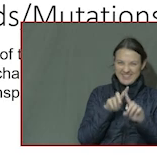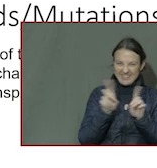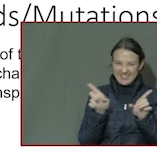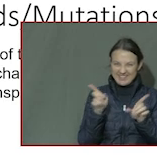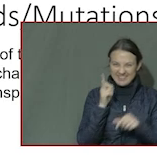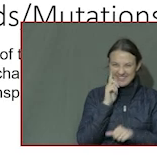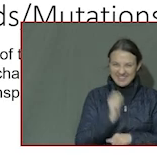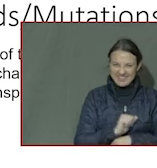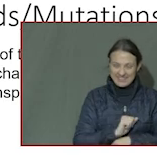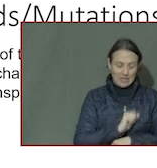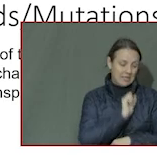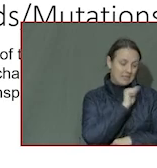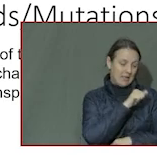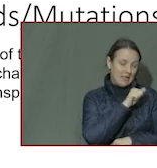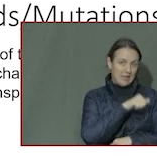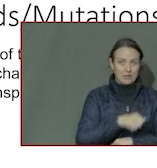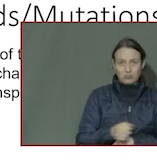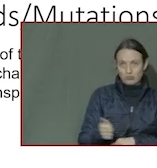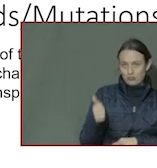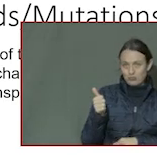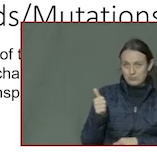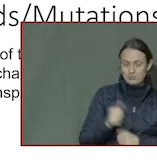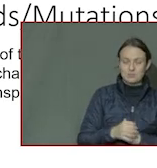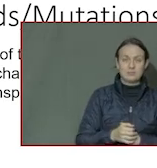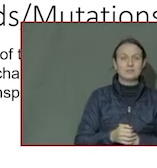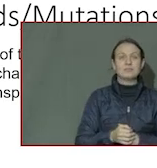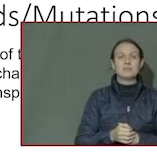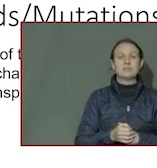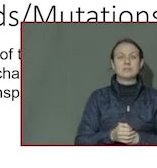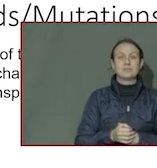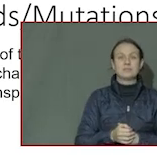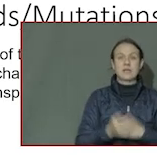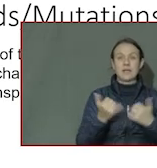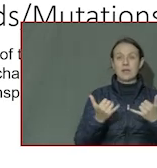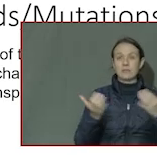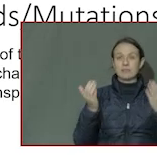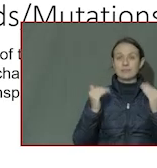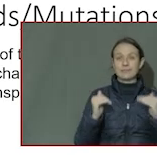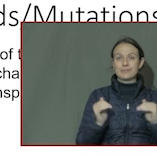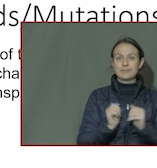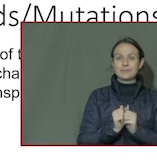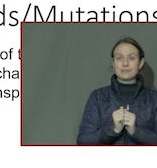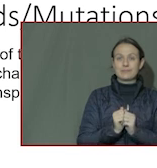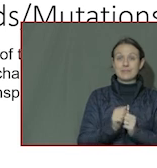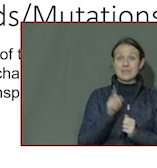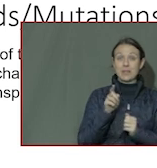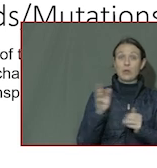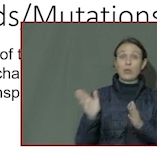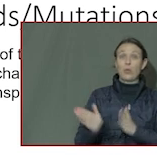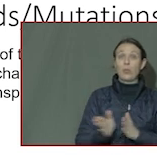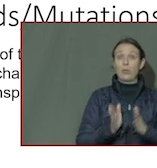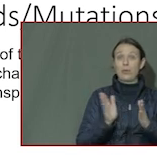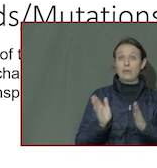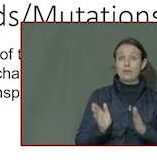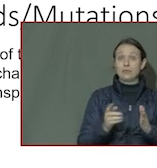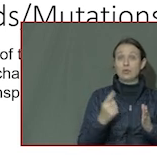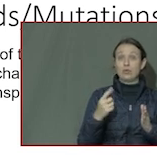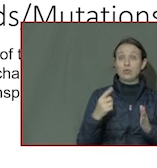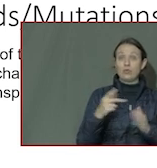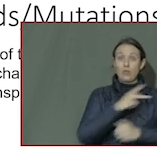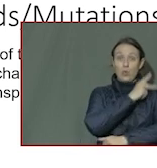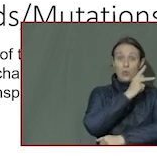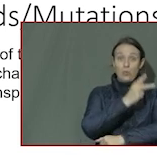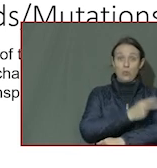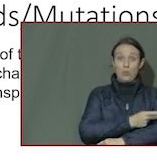and gentlemen? Yes. And then, on this process of protein